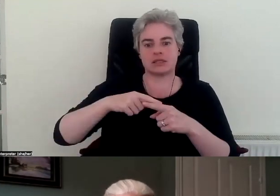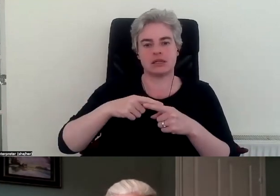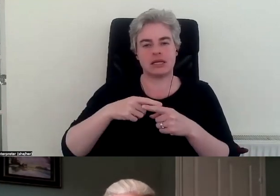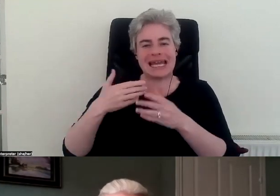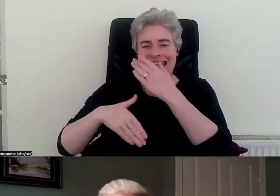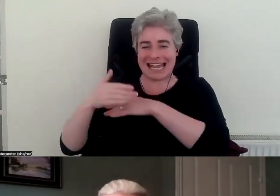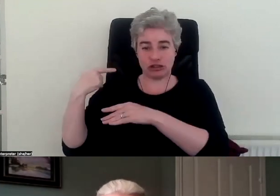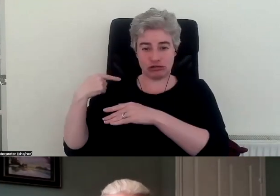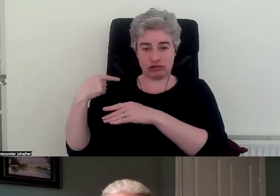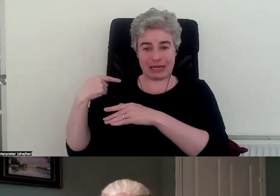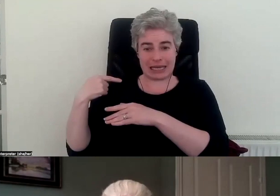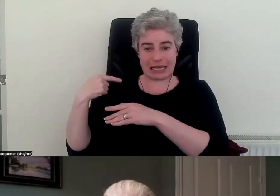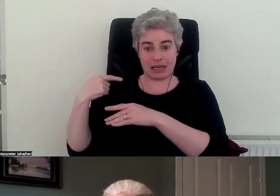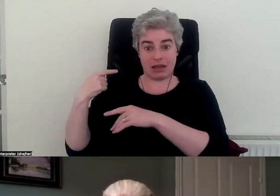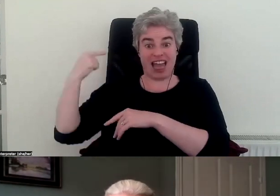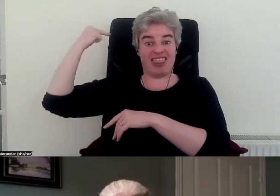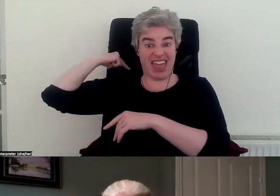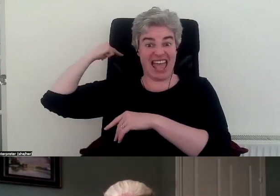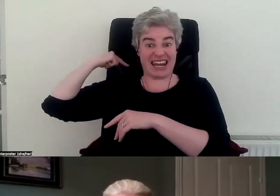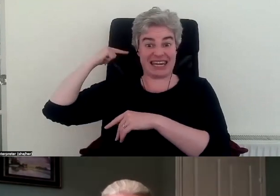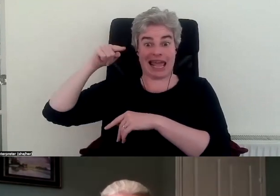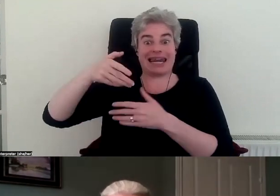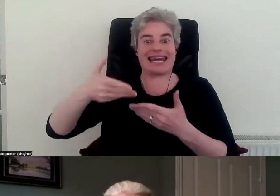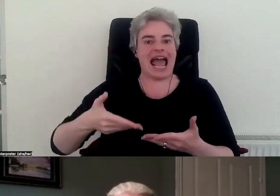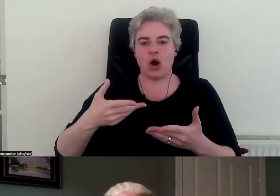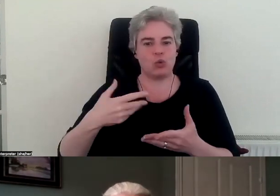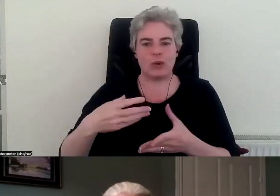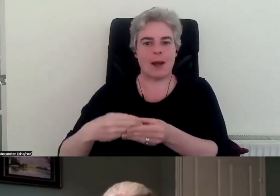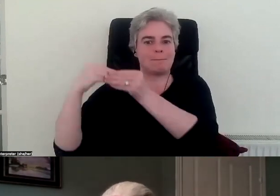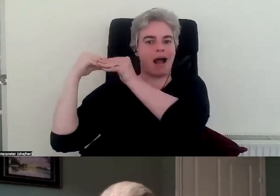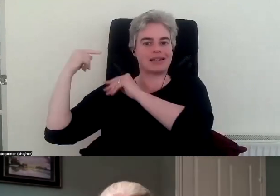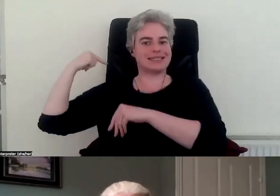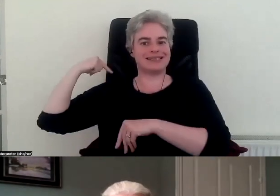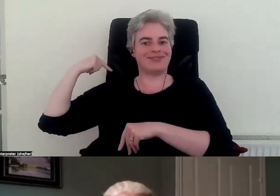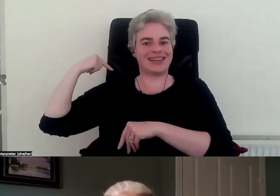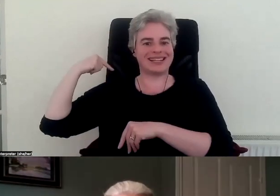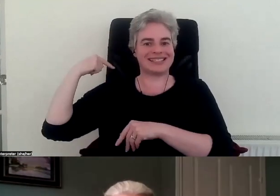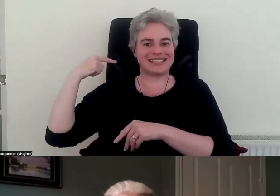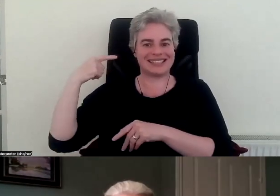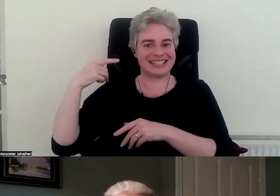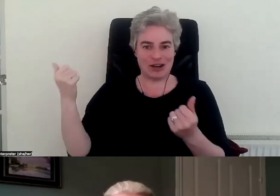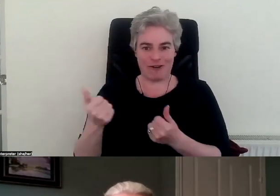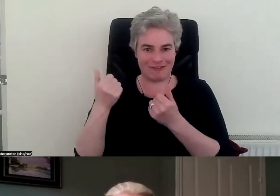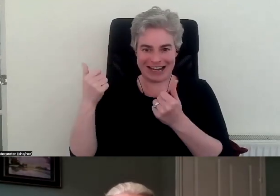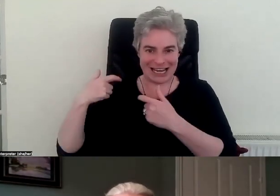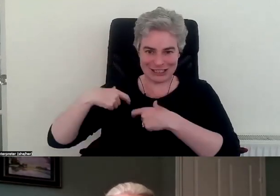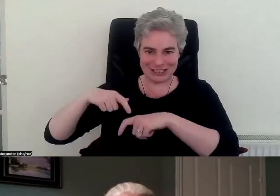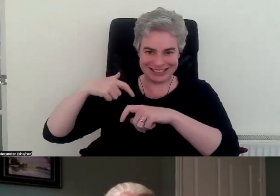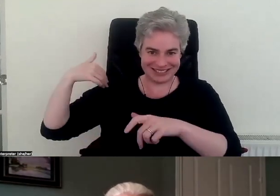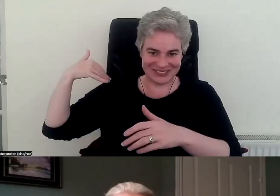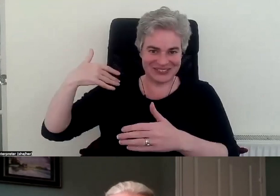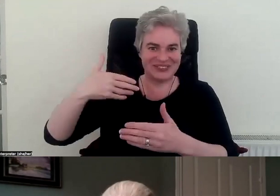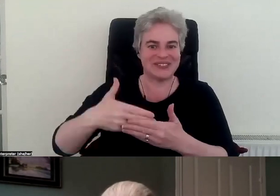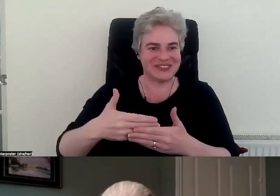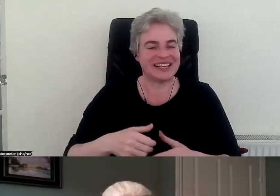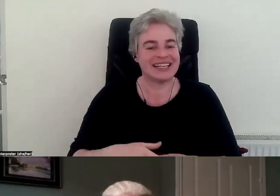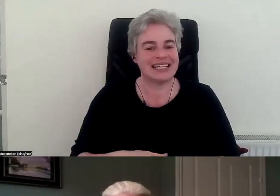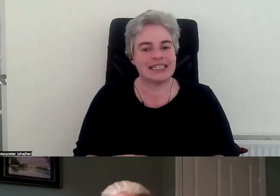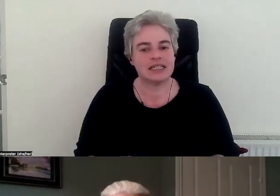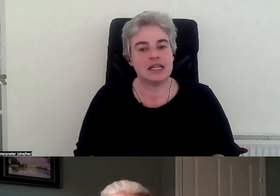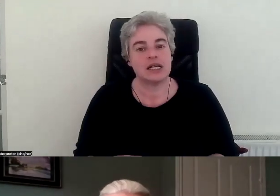history wasn't just then and we are now, but actually we're part of history. It hasn't finished yet.